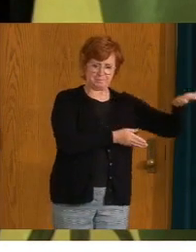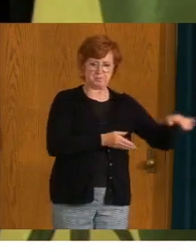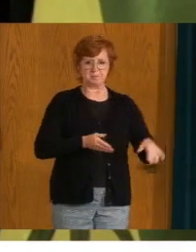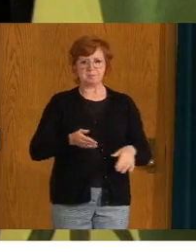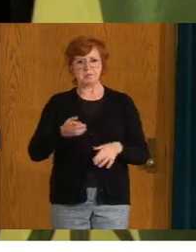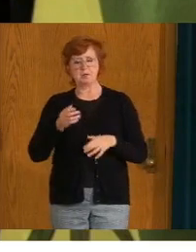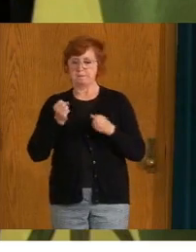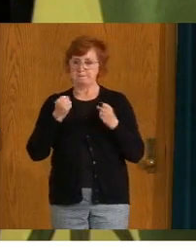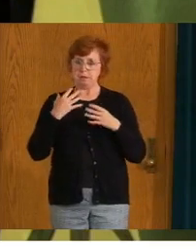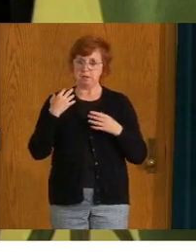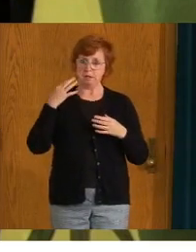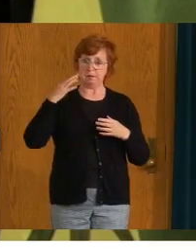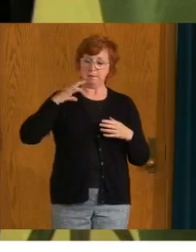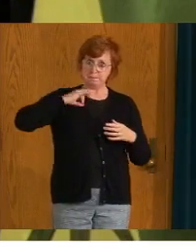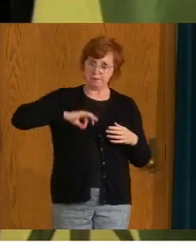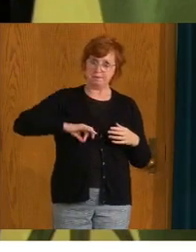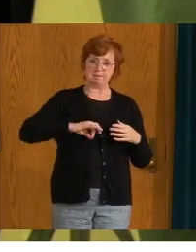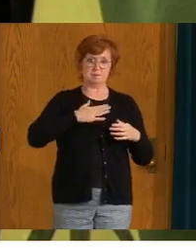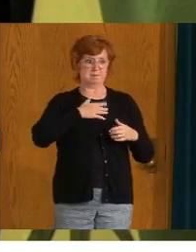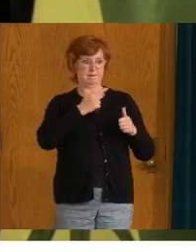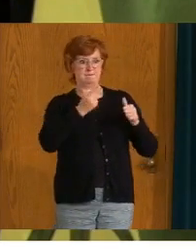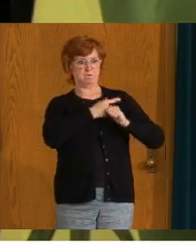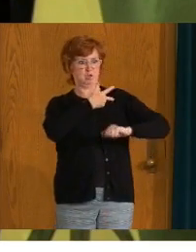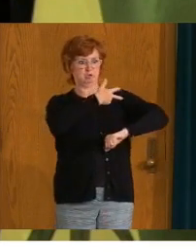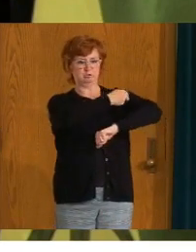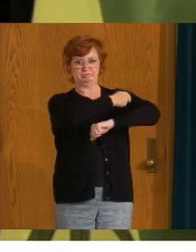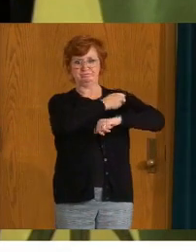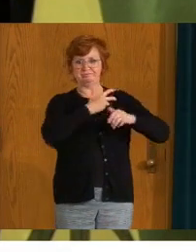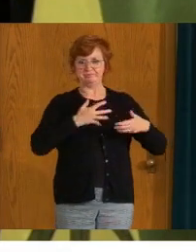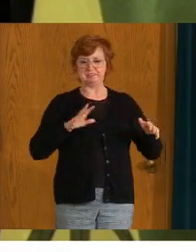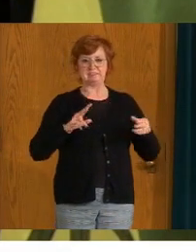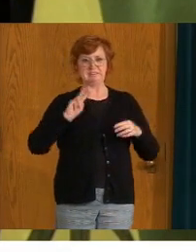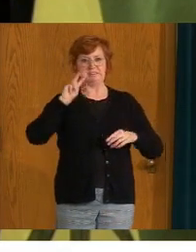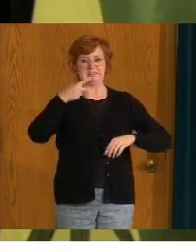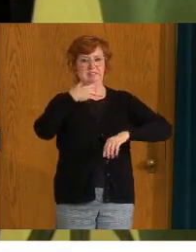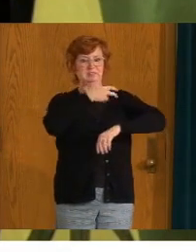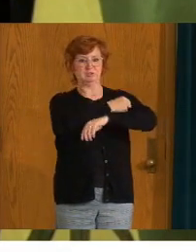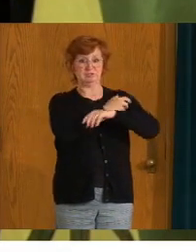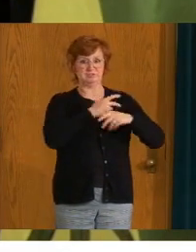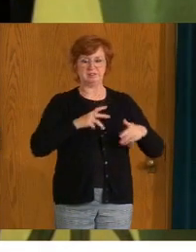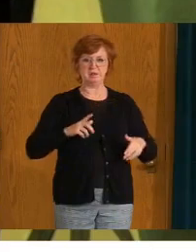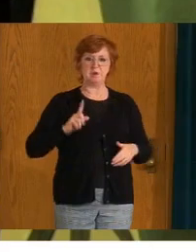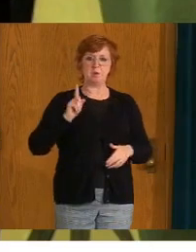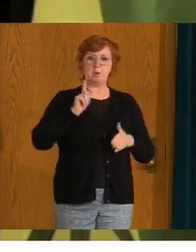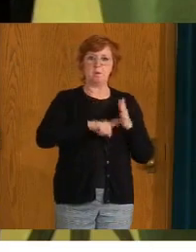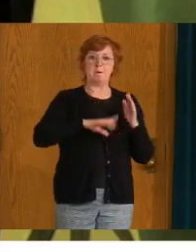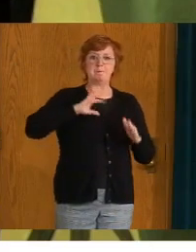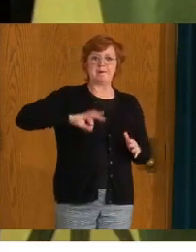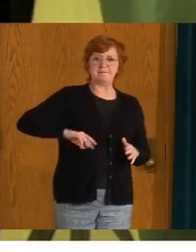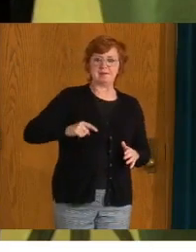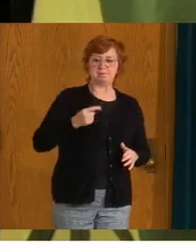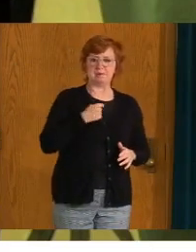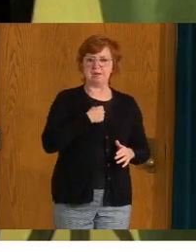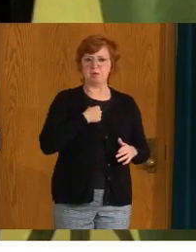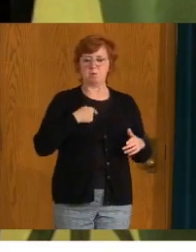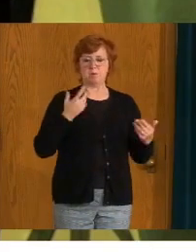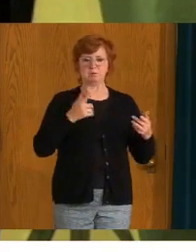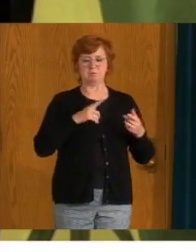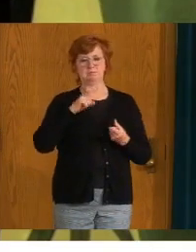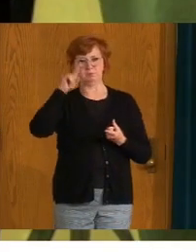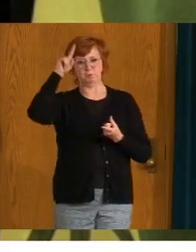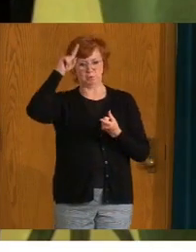getting not only your first dose, but getting your first dose right away, and ultimately your second dose. Obviously, your risk of contracting